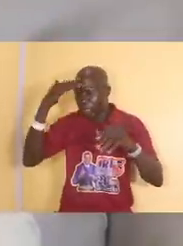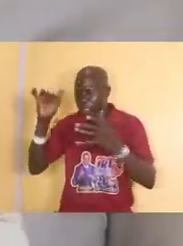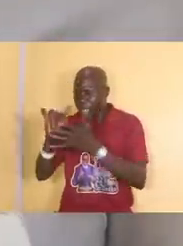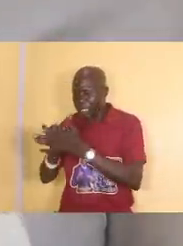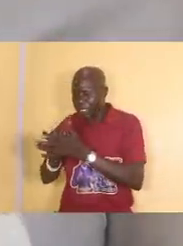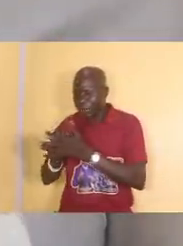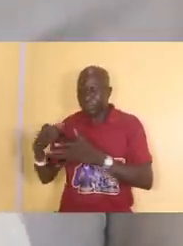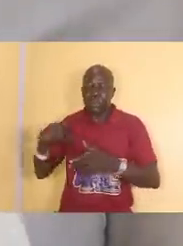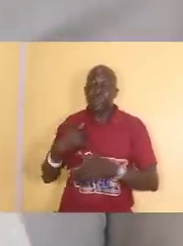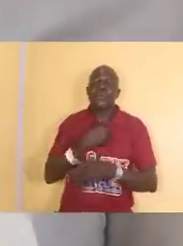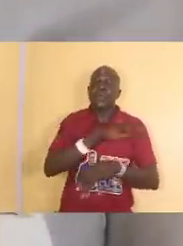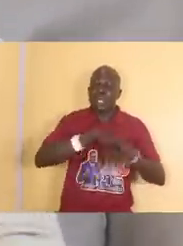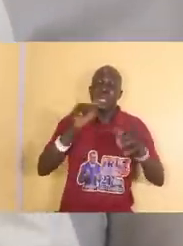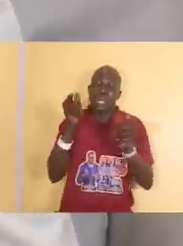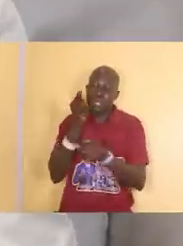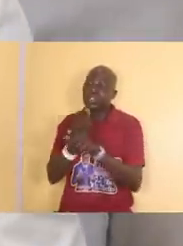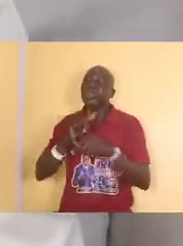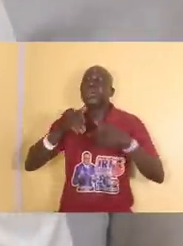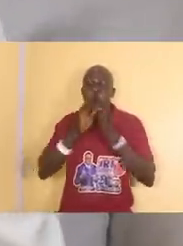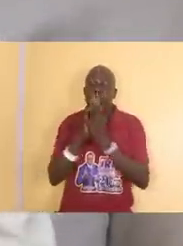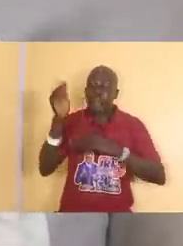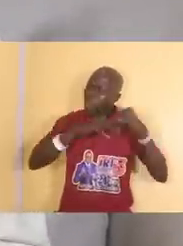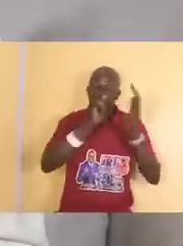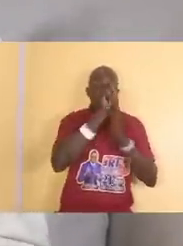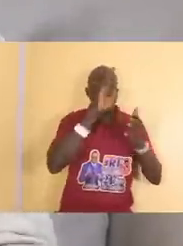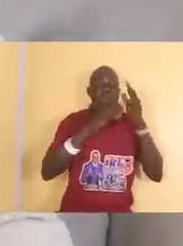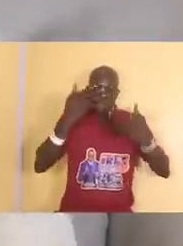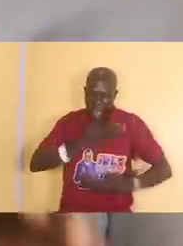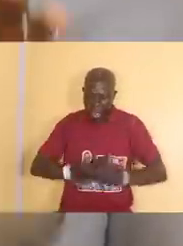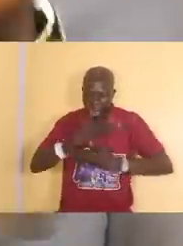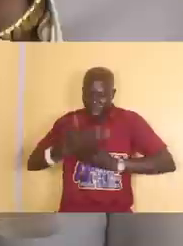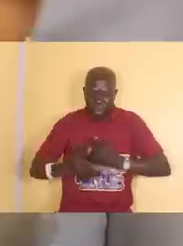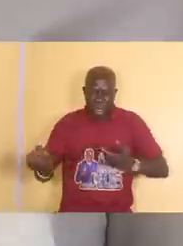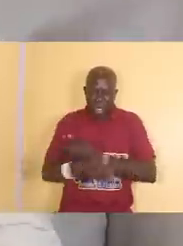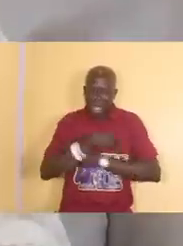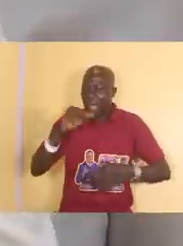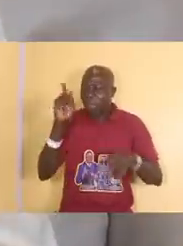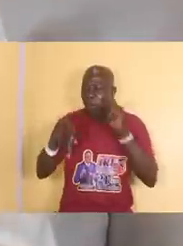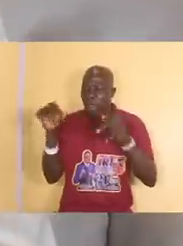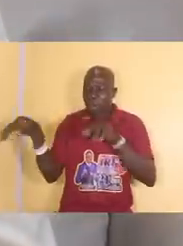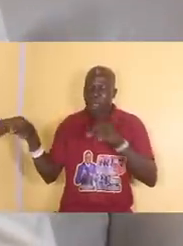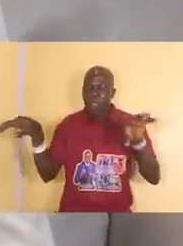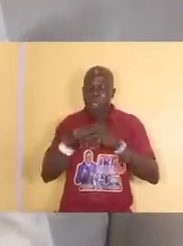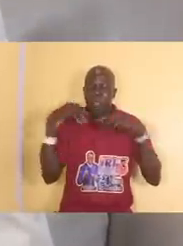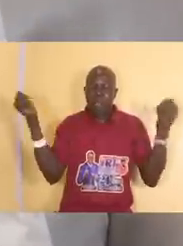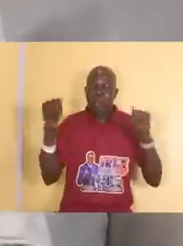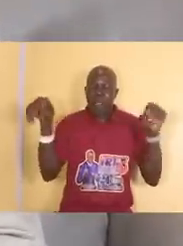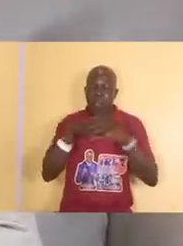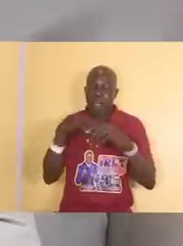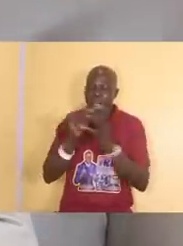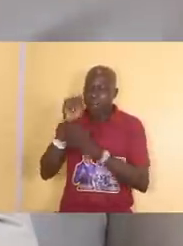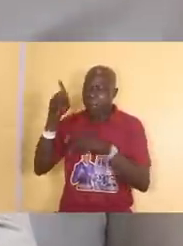Lord of lords, the one that never changed, Lord of the spirits of the prophets,